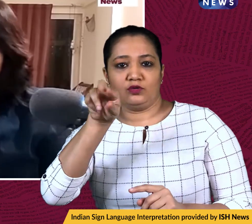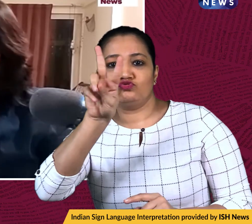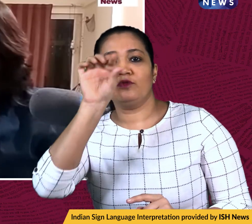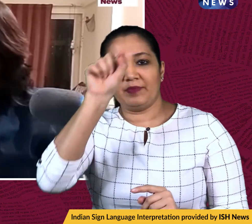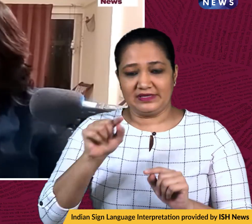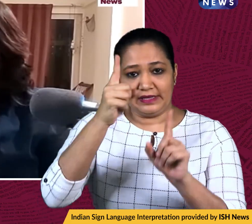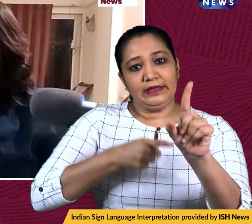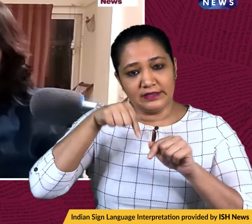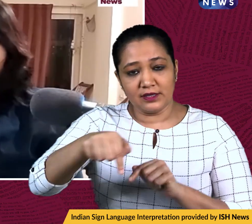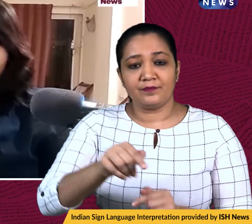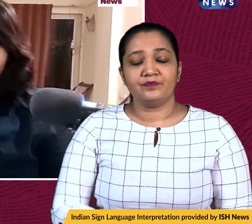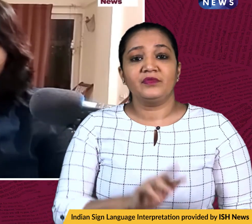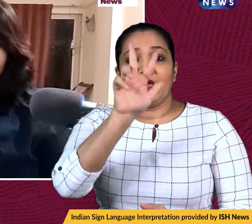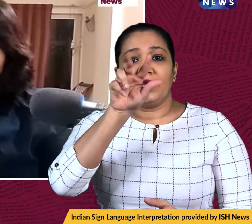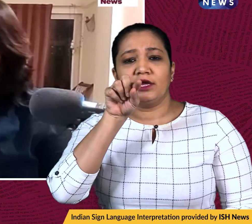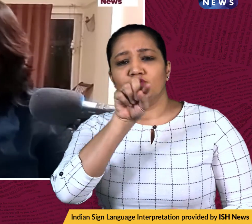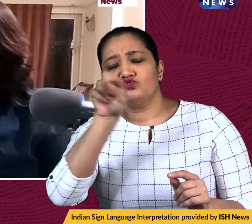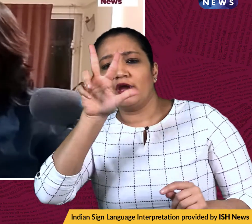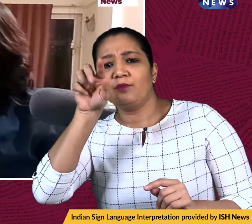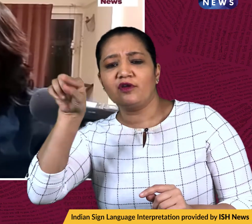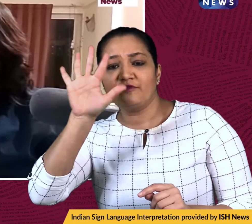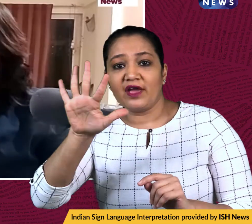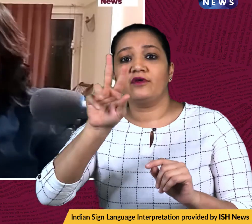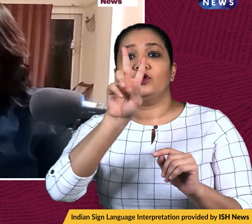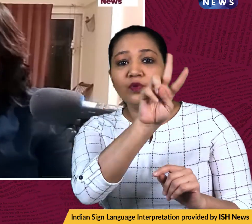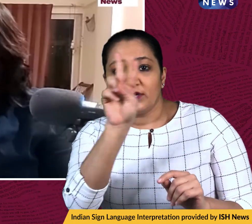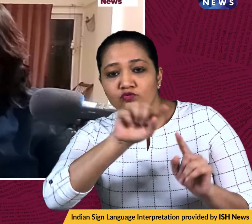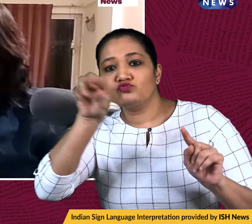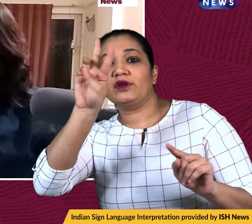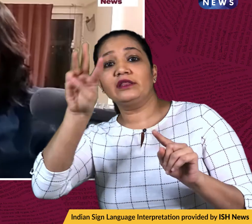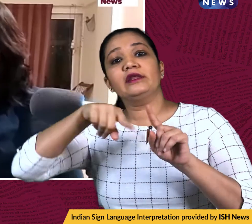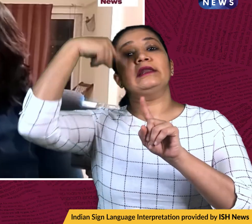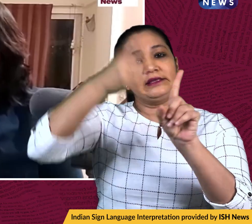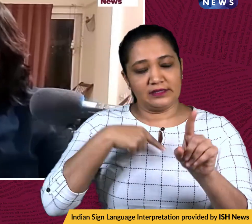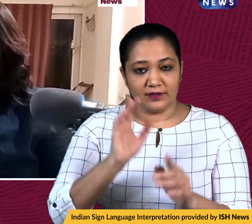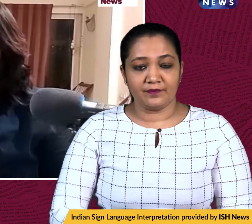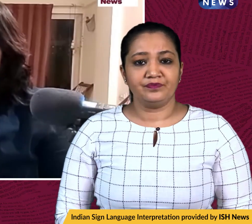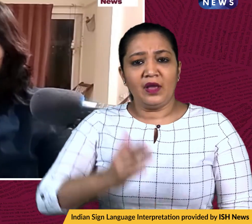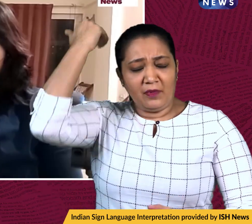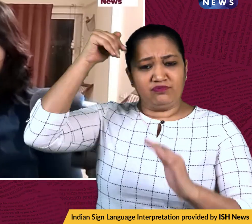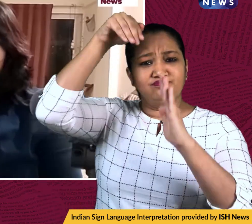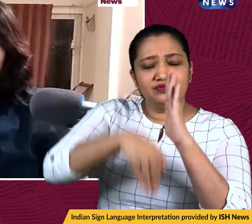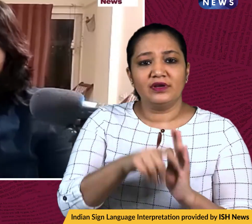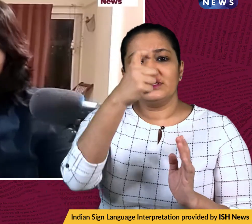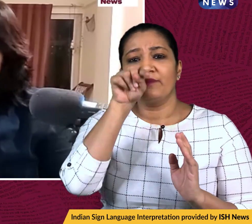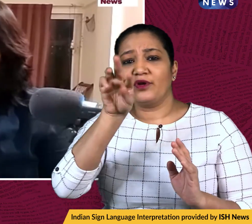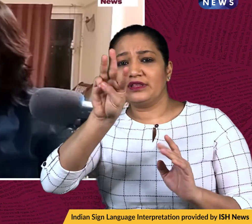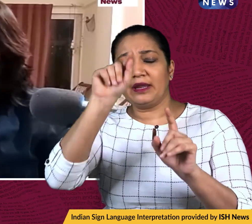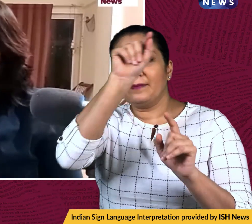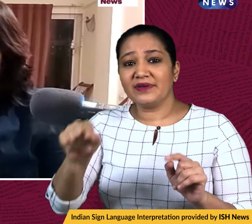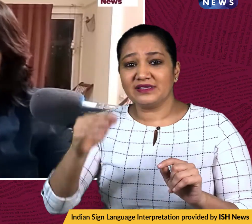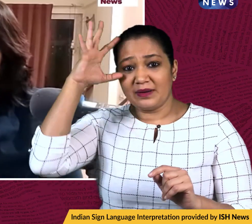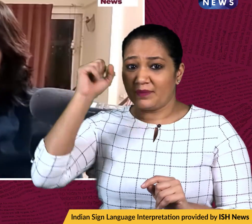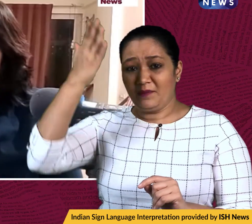9.2% this year and 8 to 8.5% by 2022-23. The economy had contracted by 7.3%